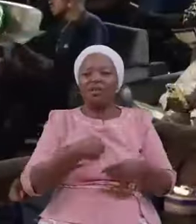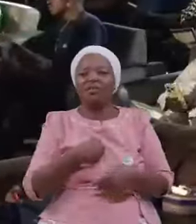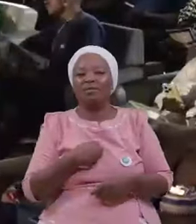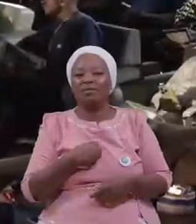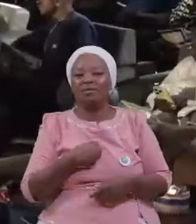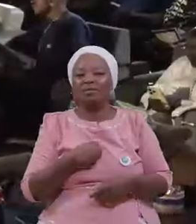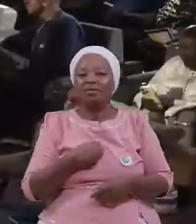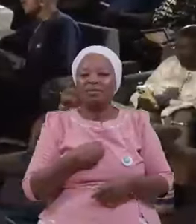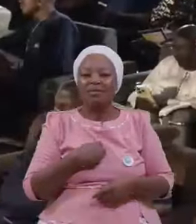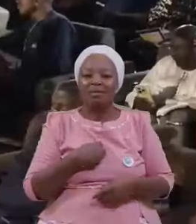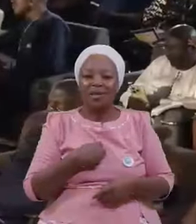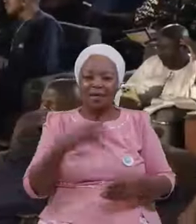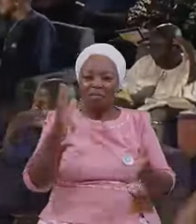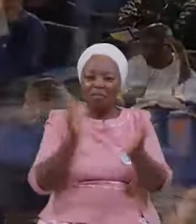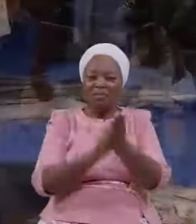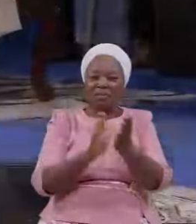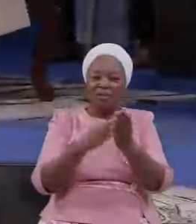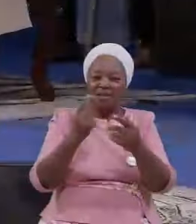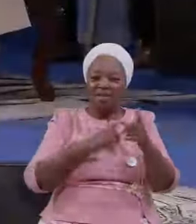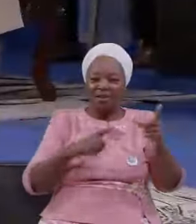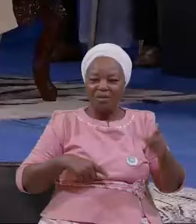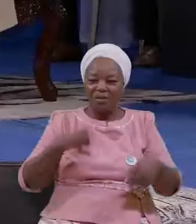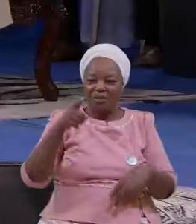Praise the Lord. You are blessed today.